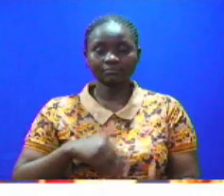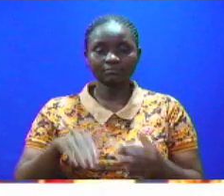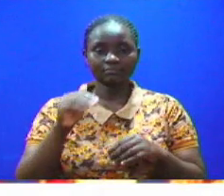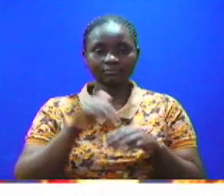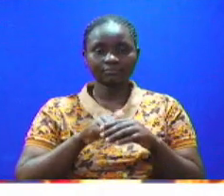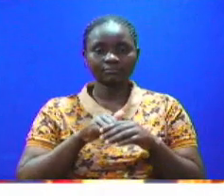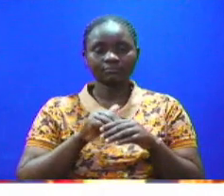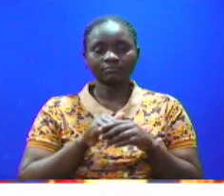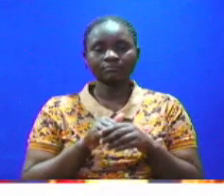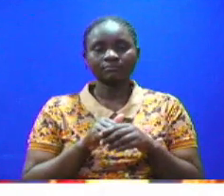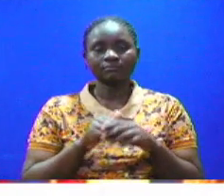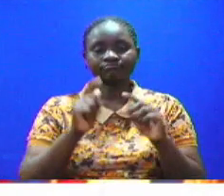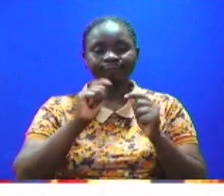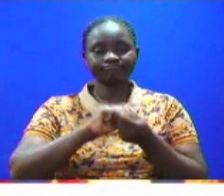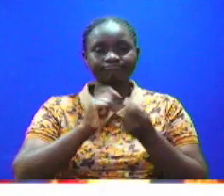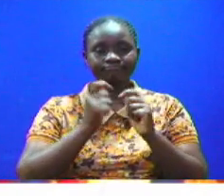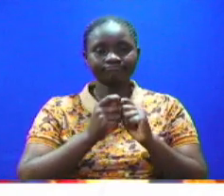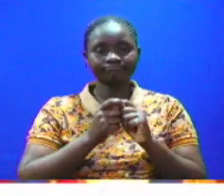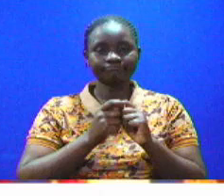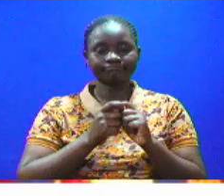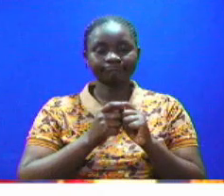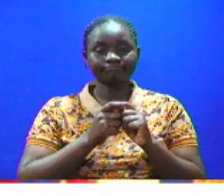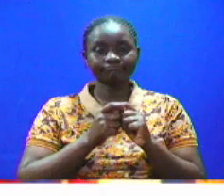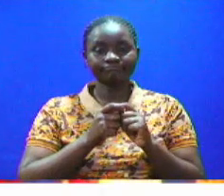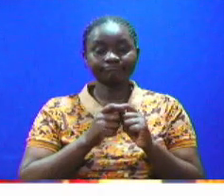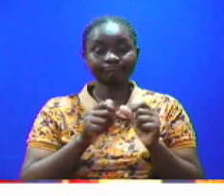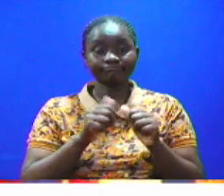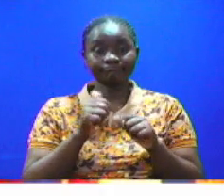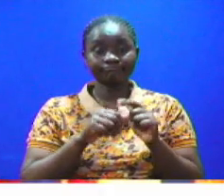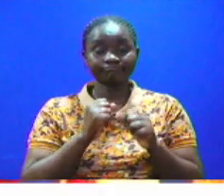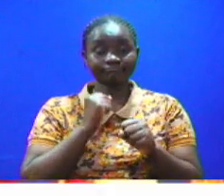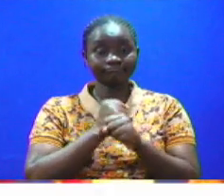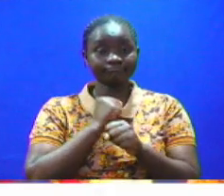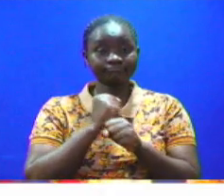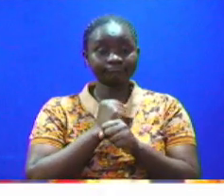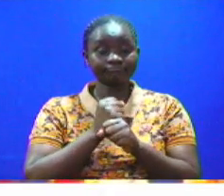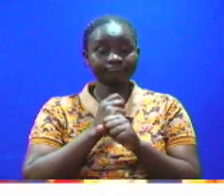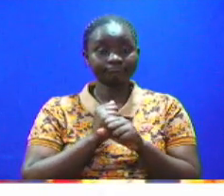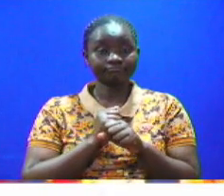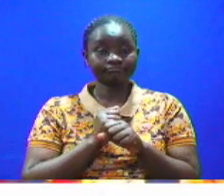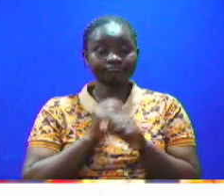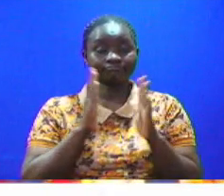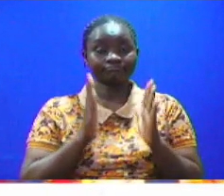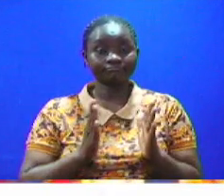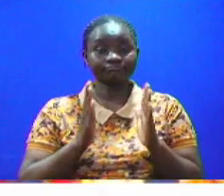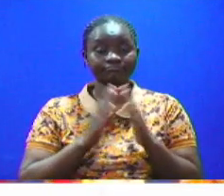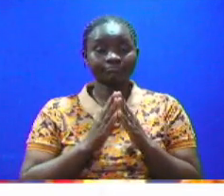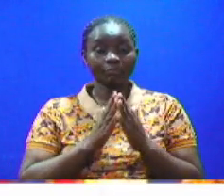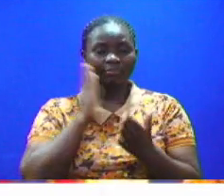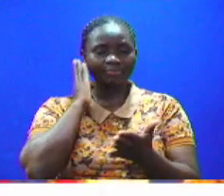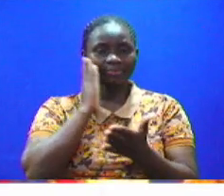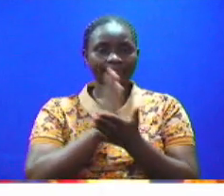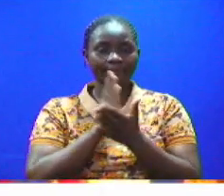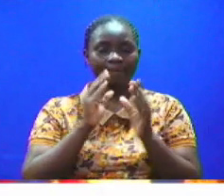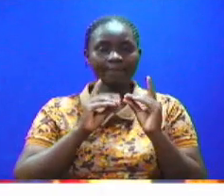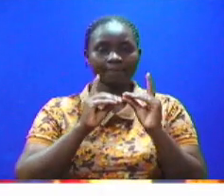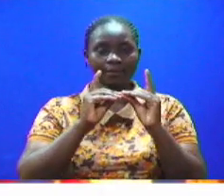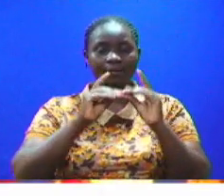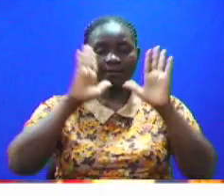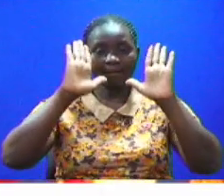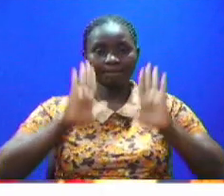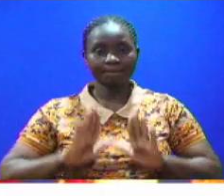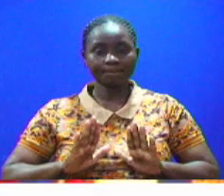the platform of change and fighting for the welfare of the workers of this county. And he gave this promise during the campaigns, and